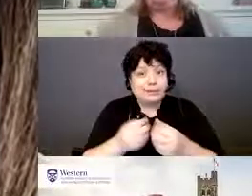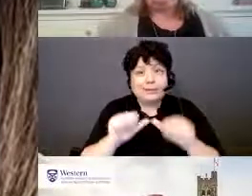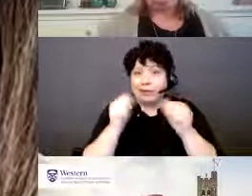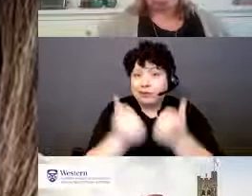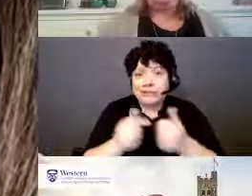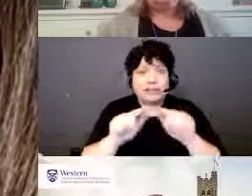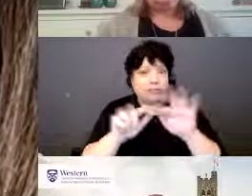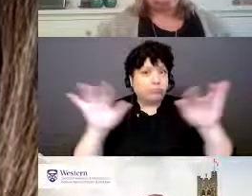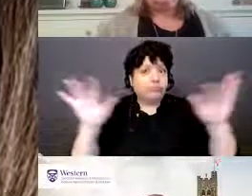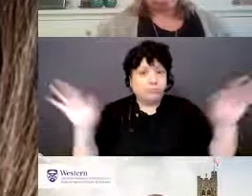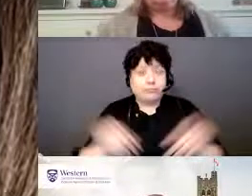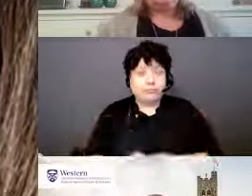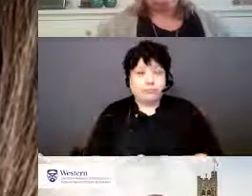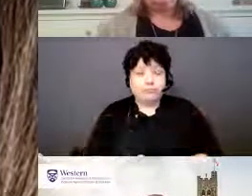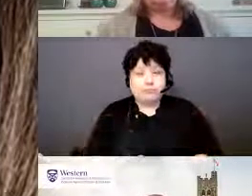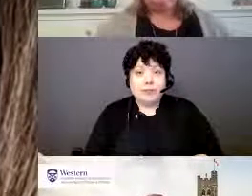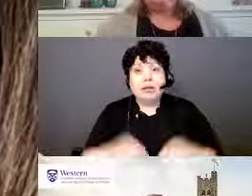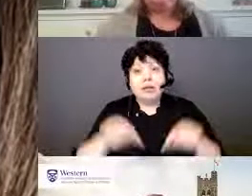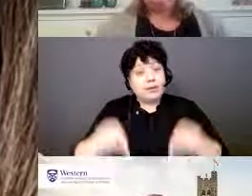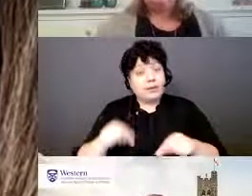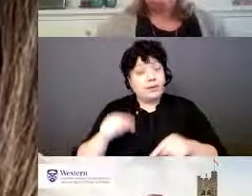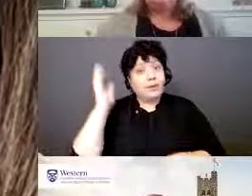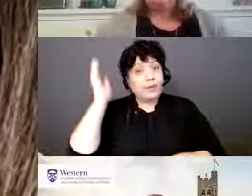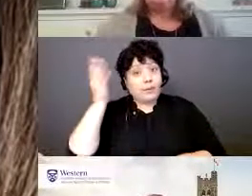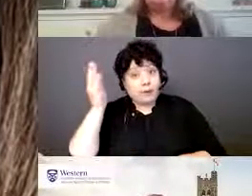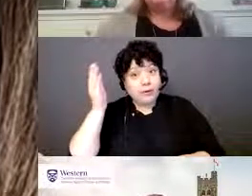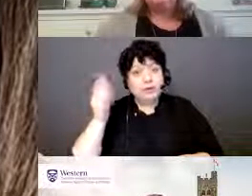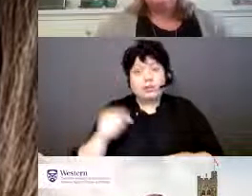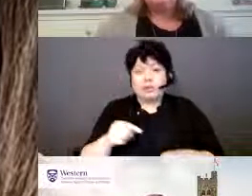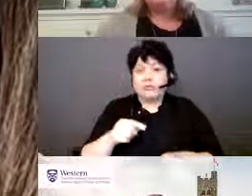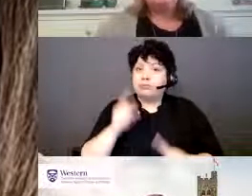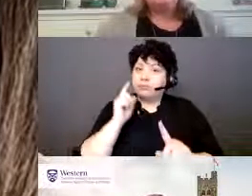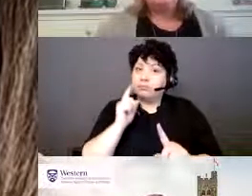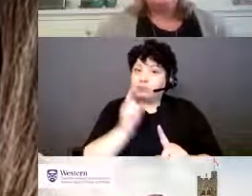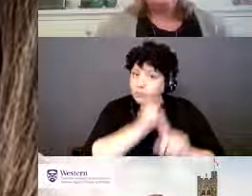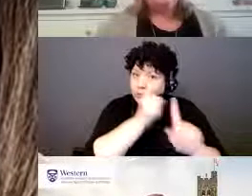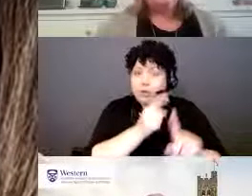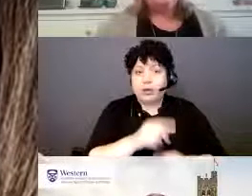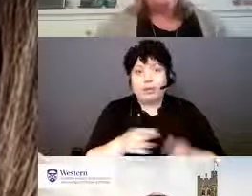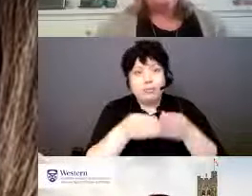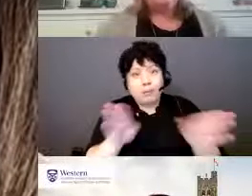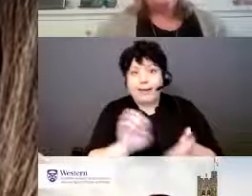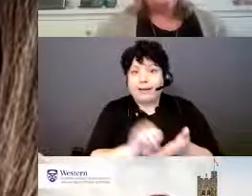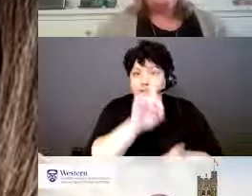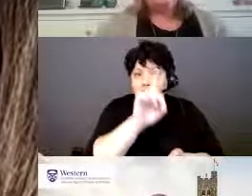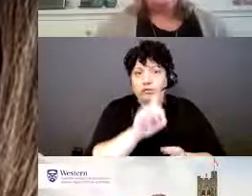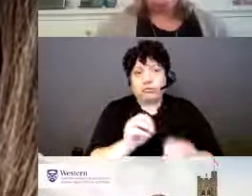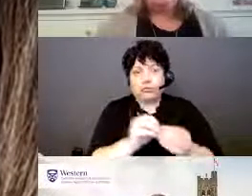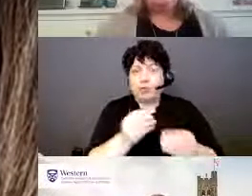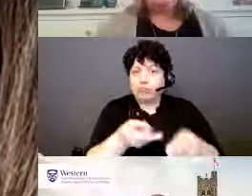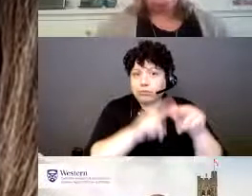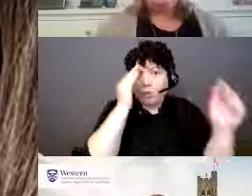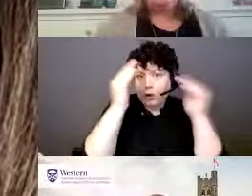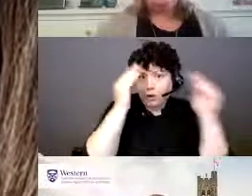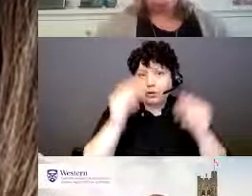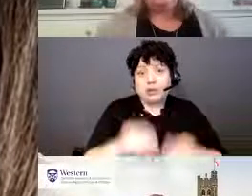well. So we're doing this webinar today, as I say, we're around public education awareness. We do campaigns, and one of